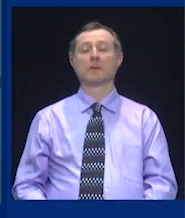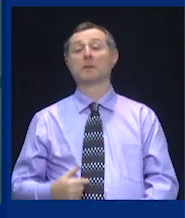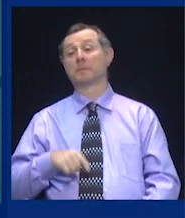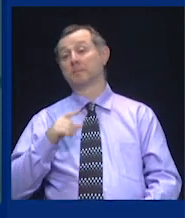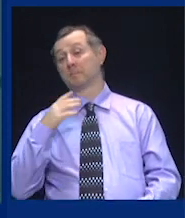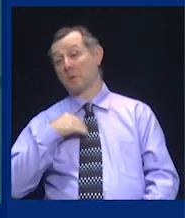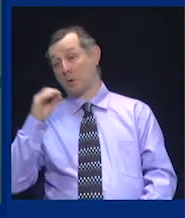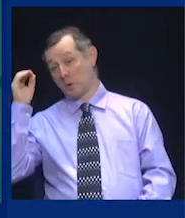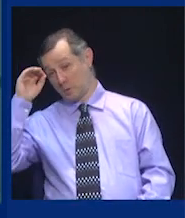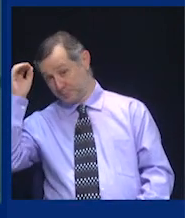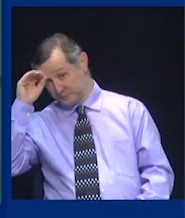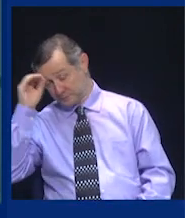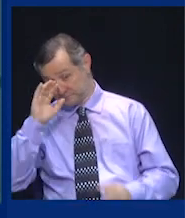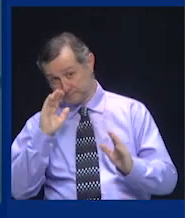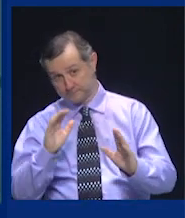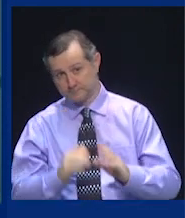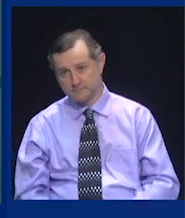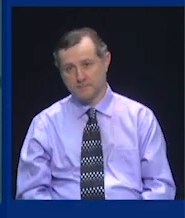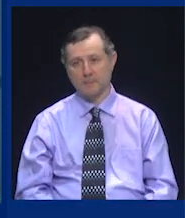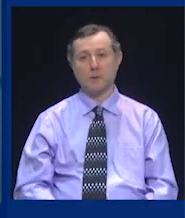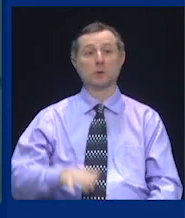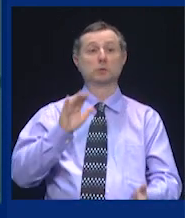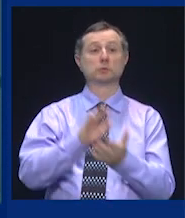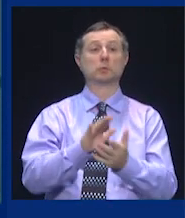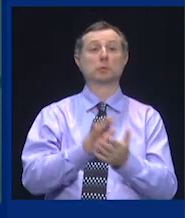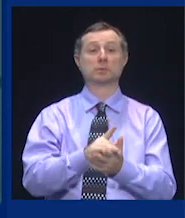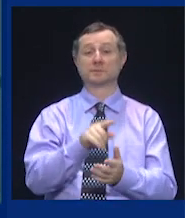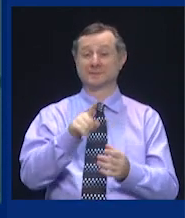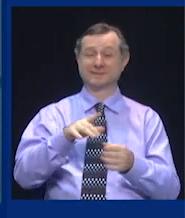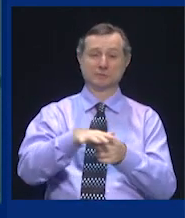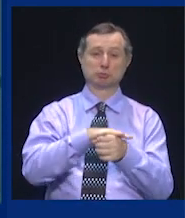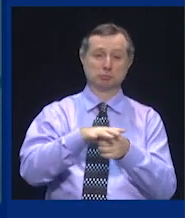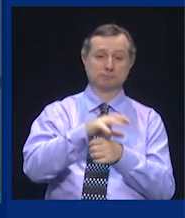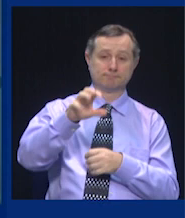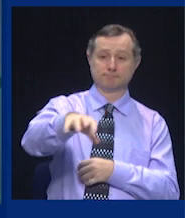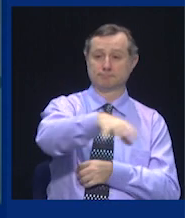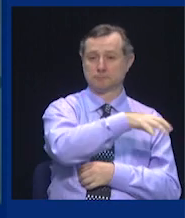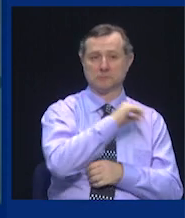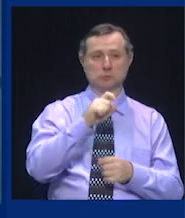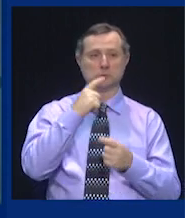believe school districts should say today,